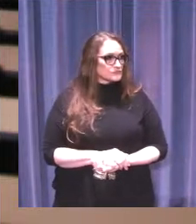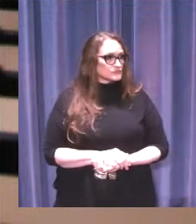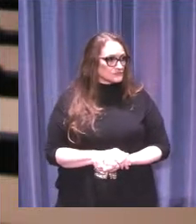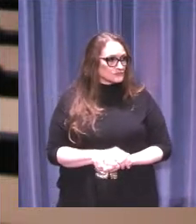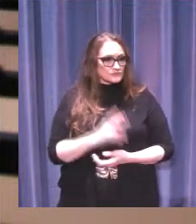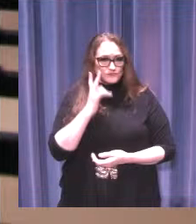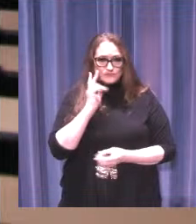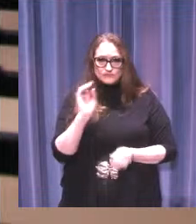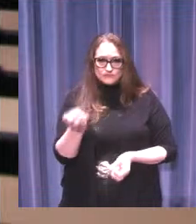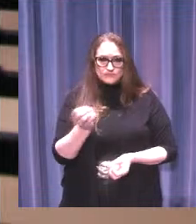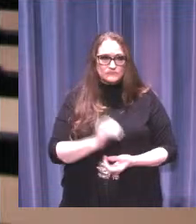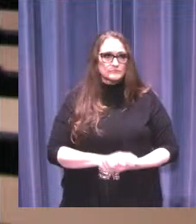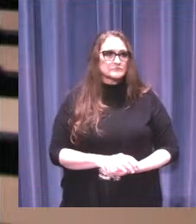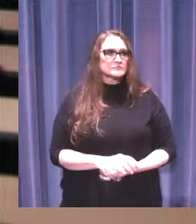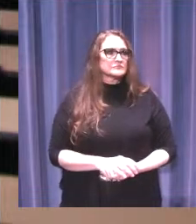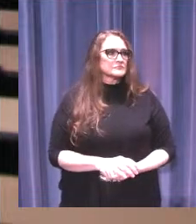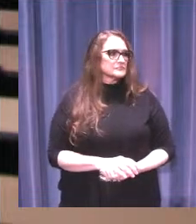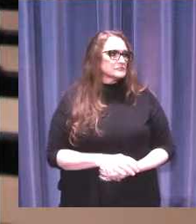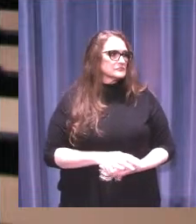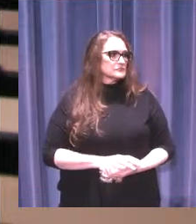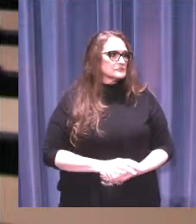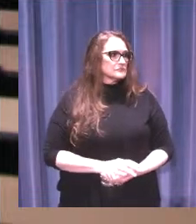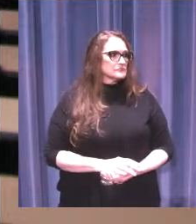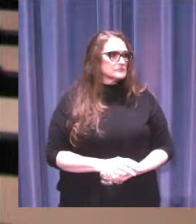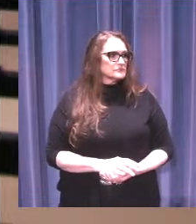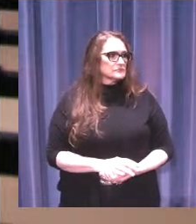Seeing none.